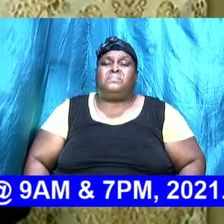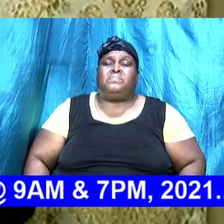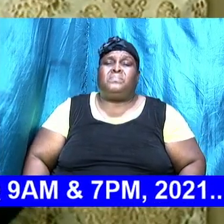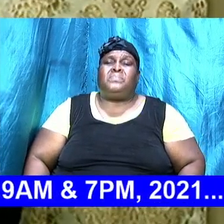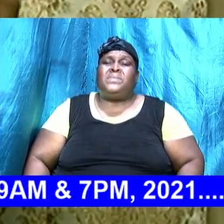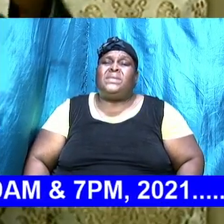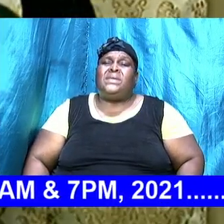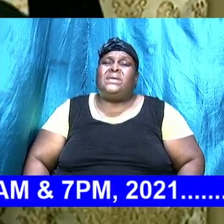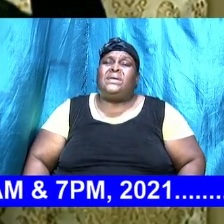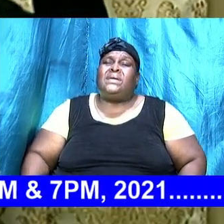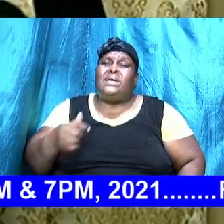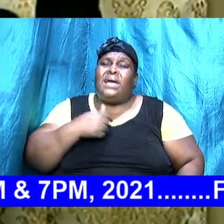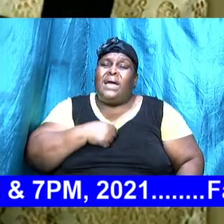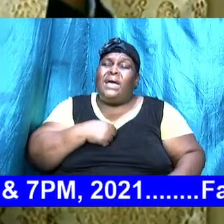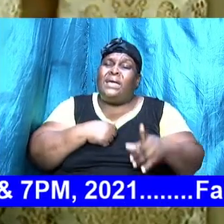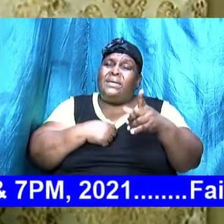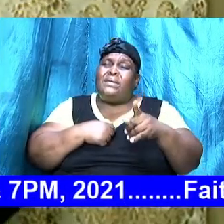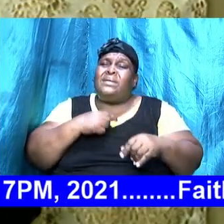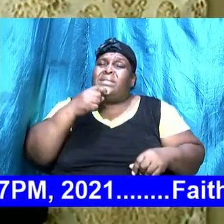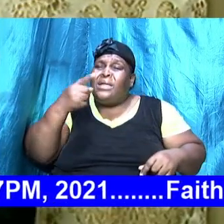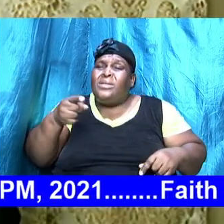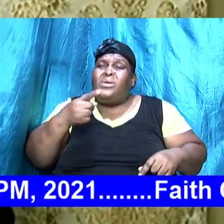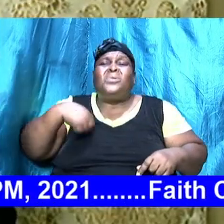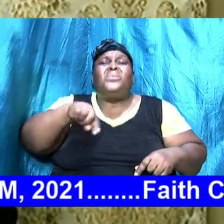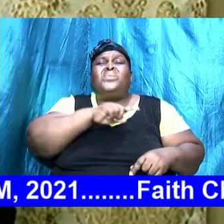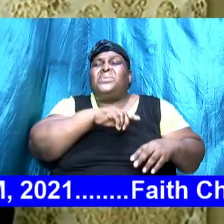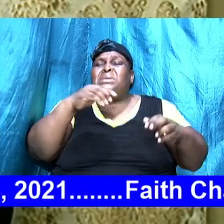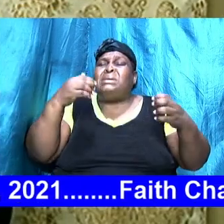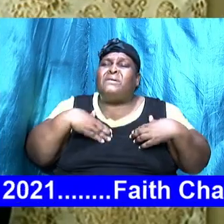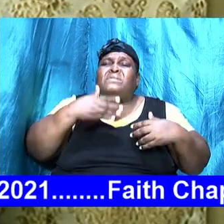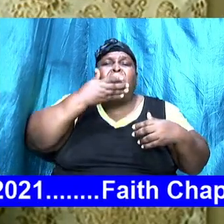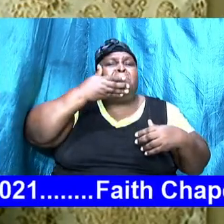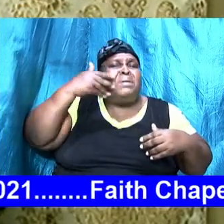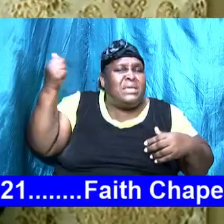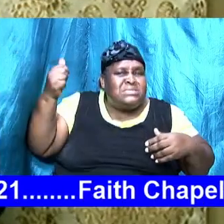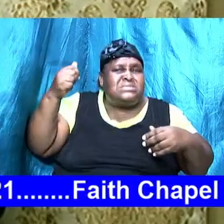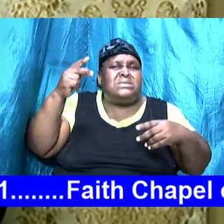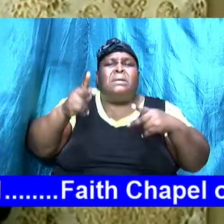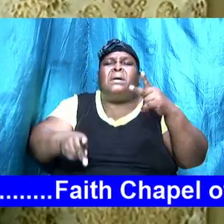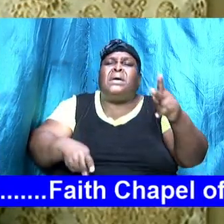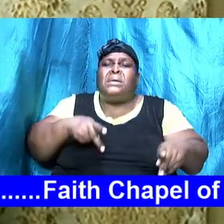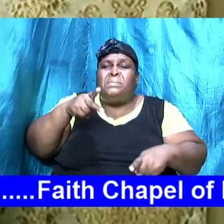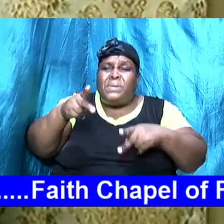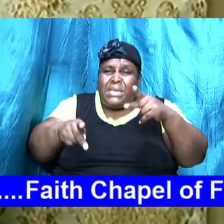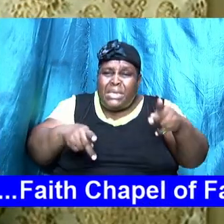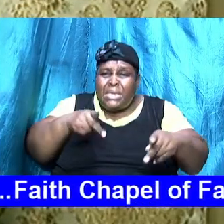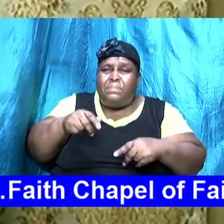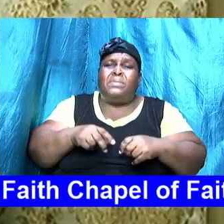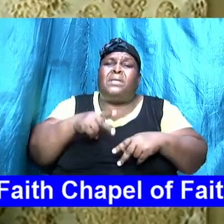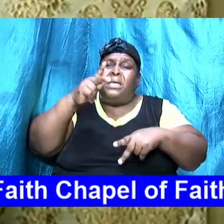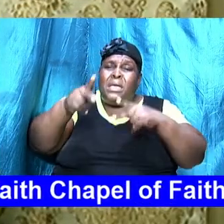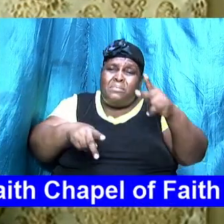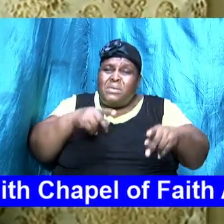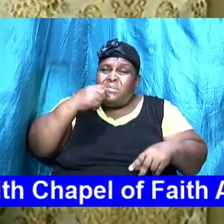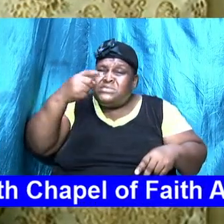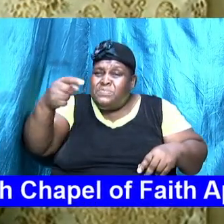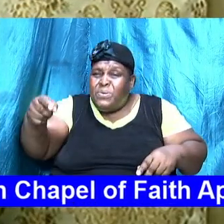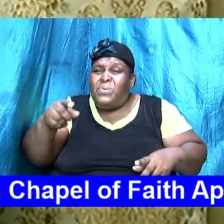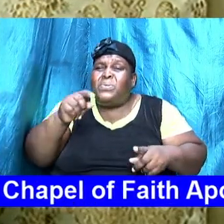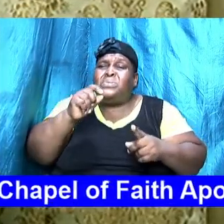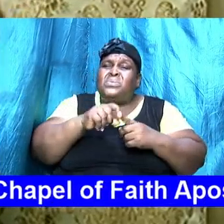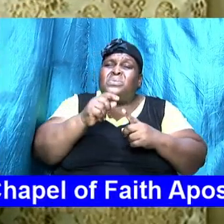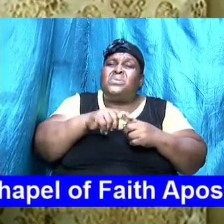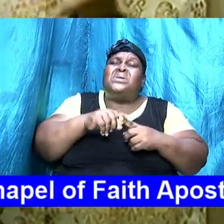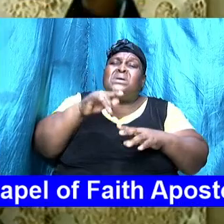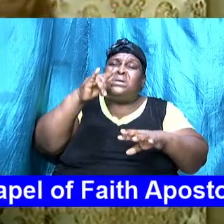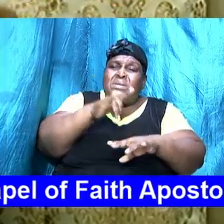about, we have the best people. Our folks here, folks that I've spoken to, that are